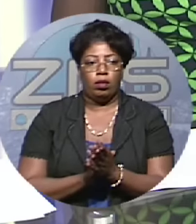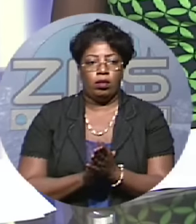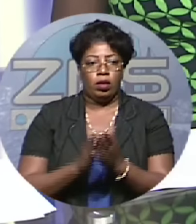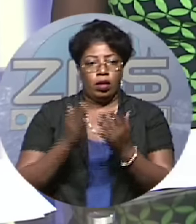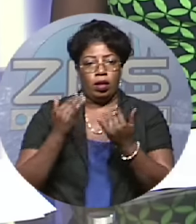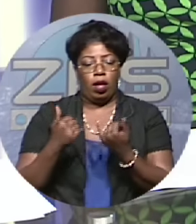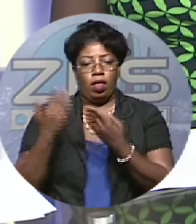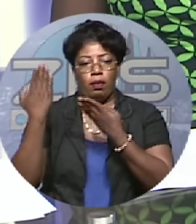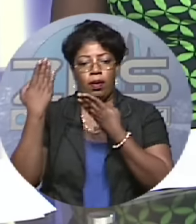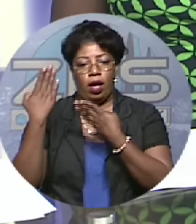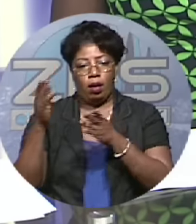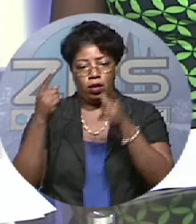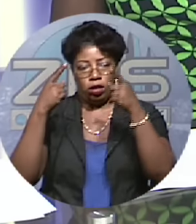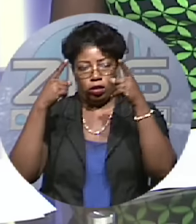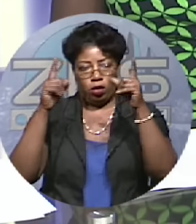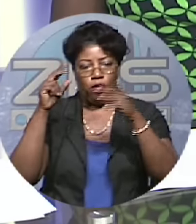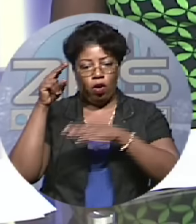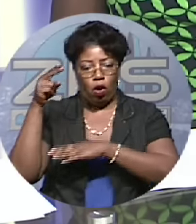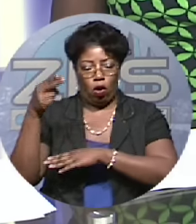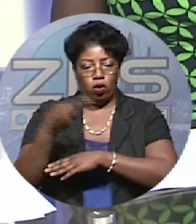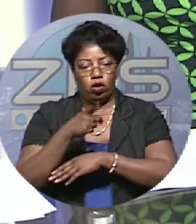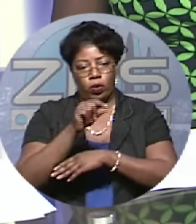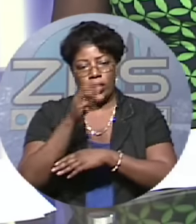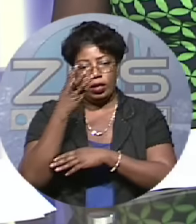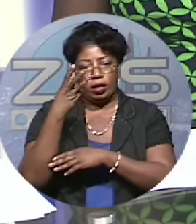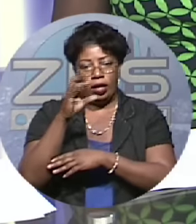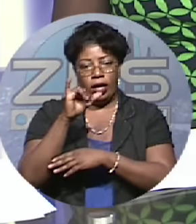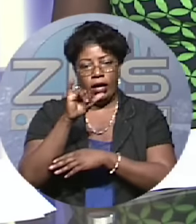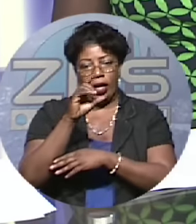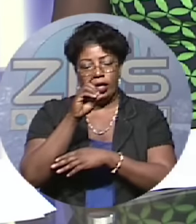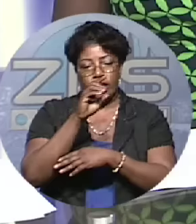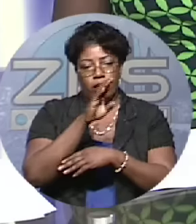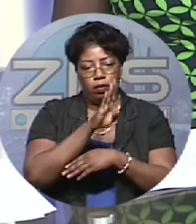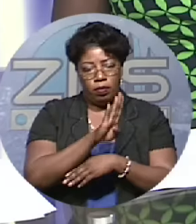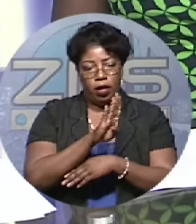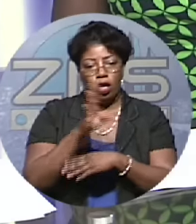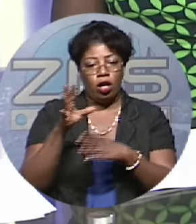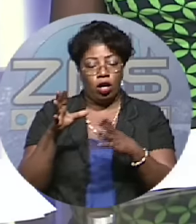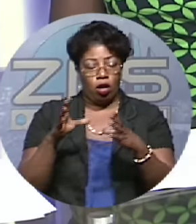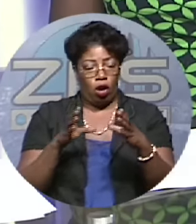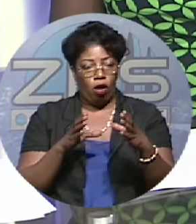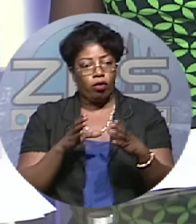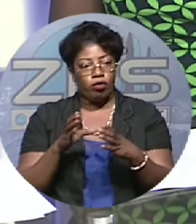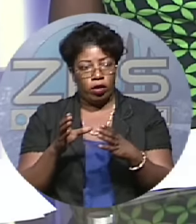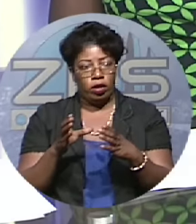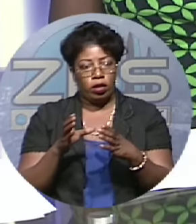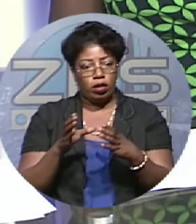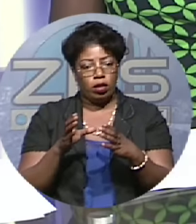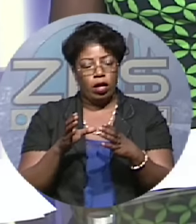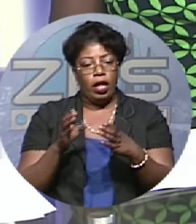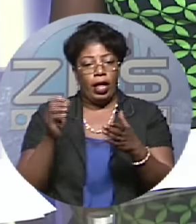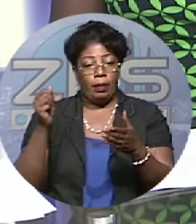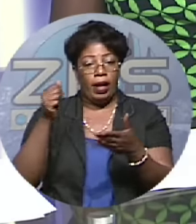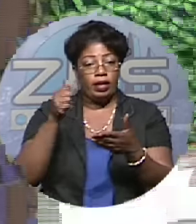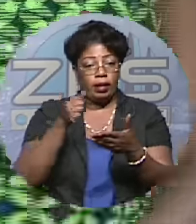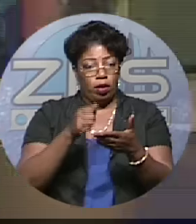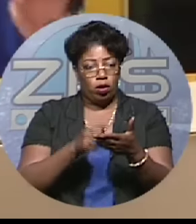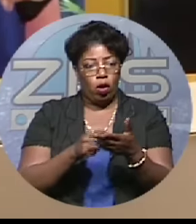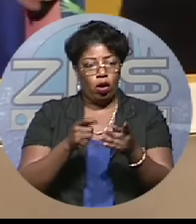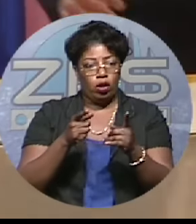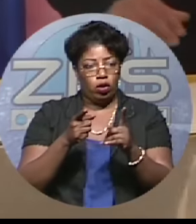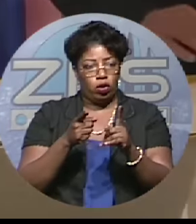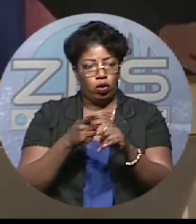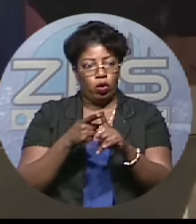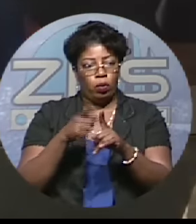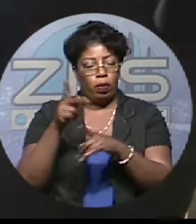Now that the Bahamas has successfully hosted the 2016 IDB annual conference, the baton has been passed on to Paraguay, which will host